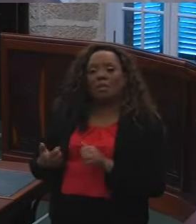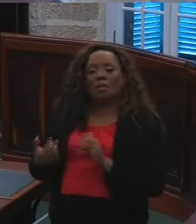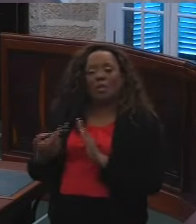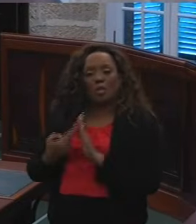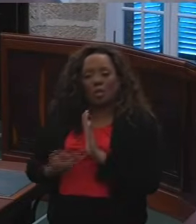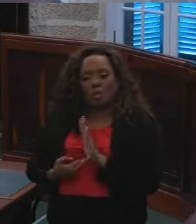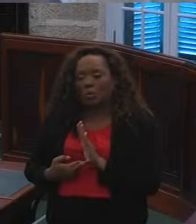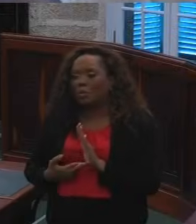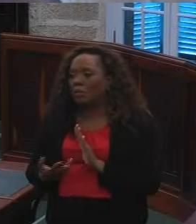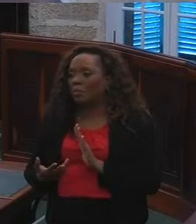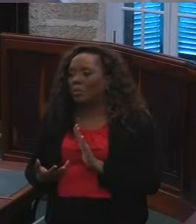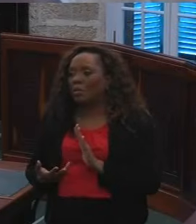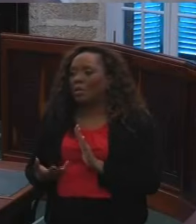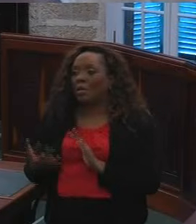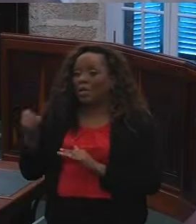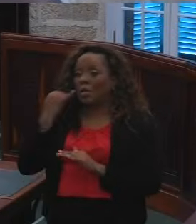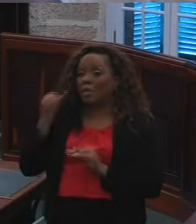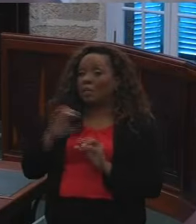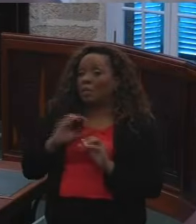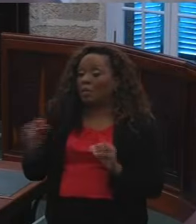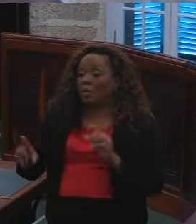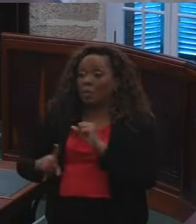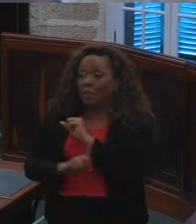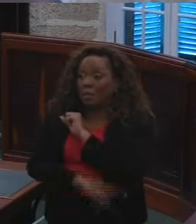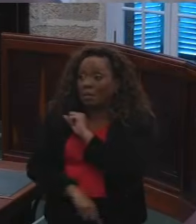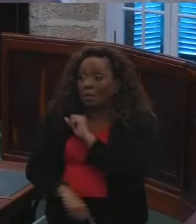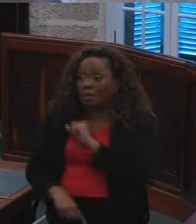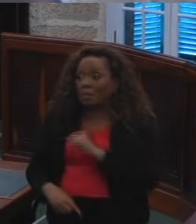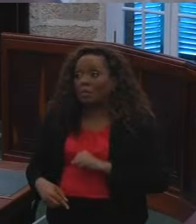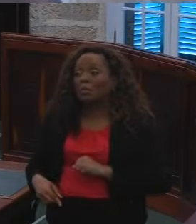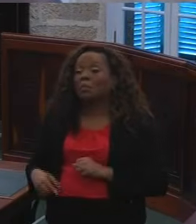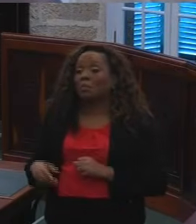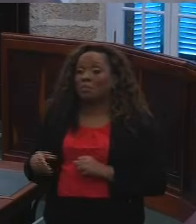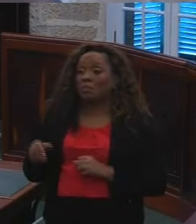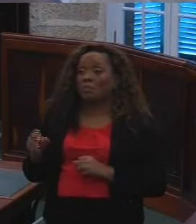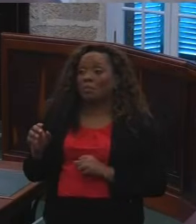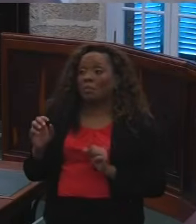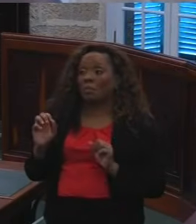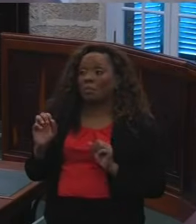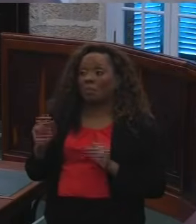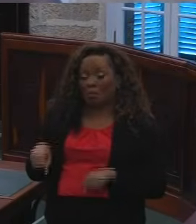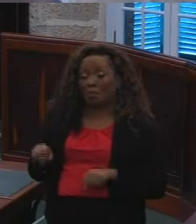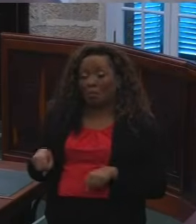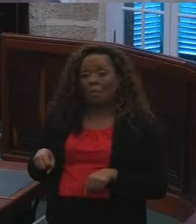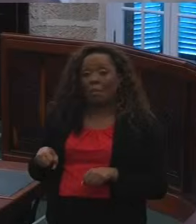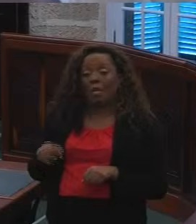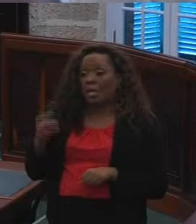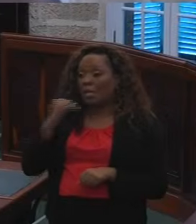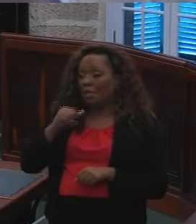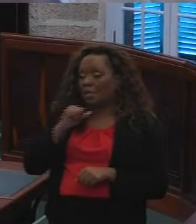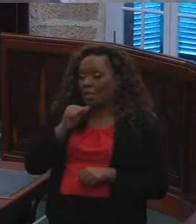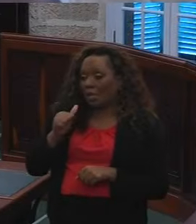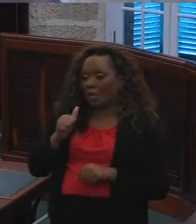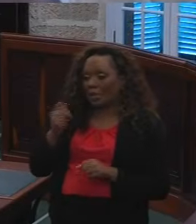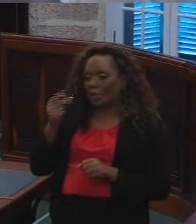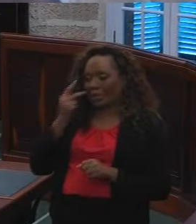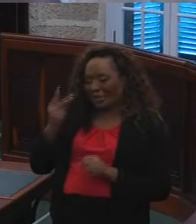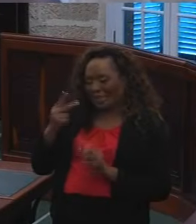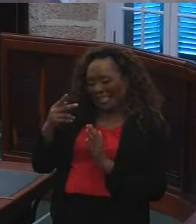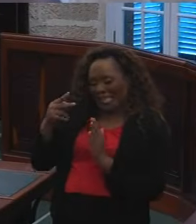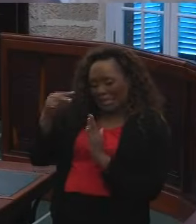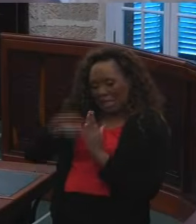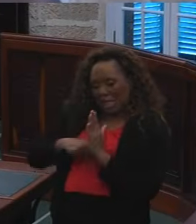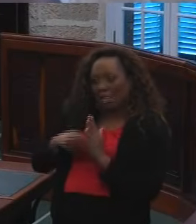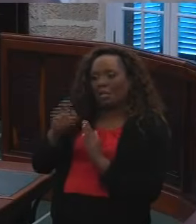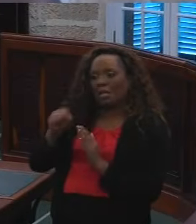no penalty is provided, he shall be liable to a fine of $10,000 or a term of imprisonment of